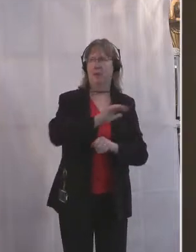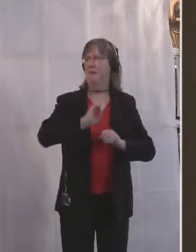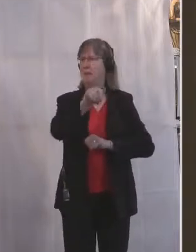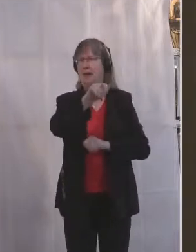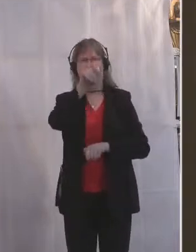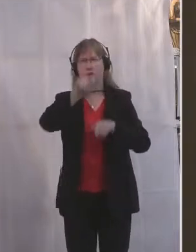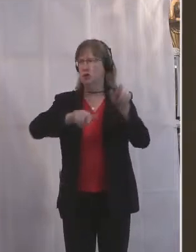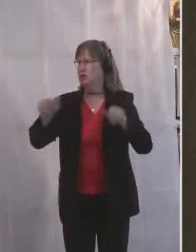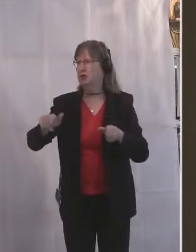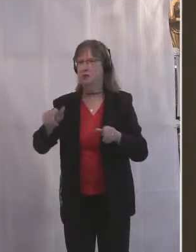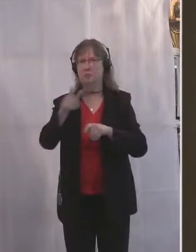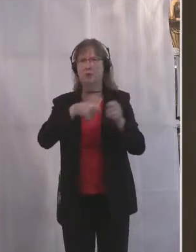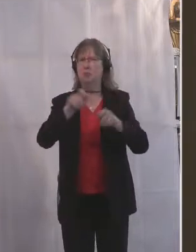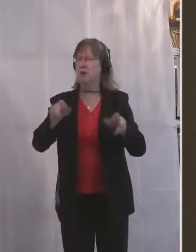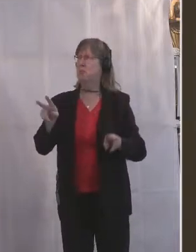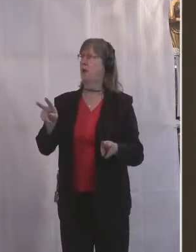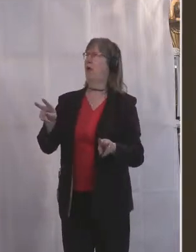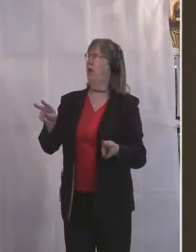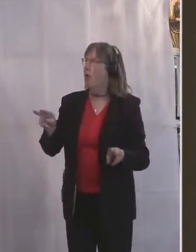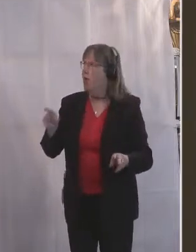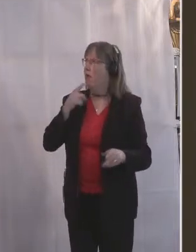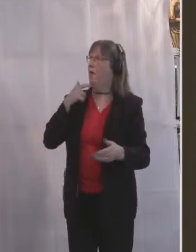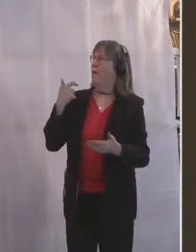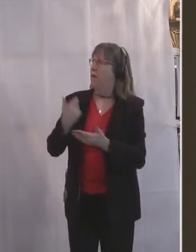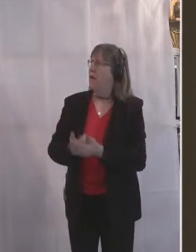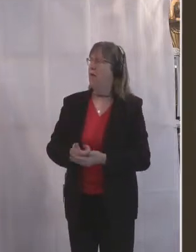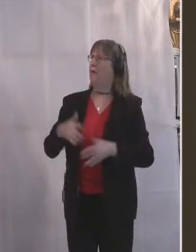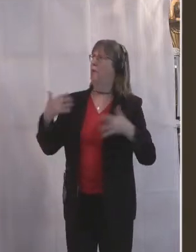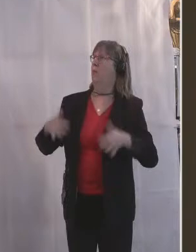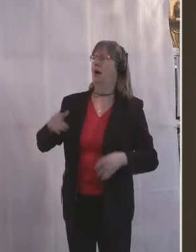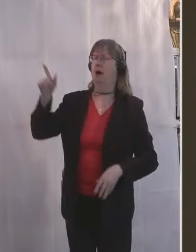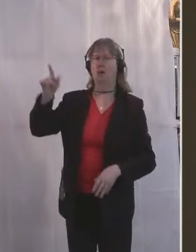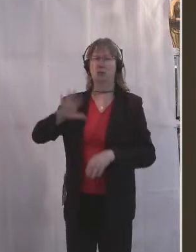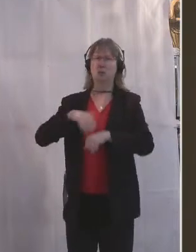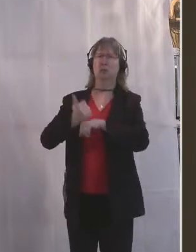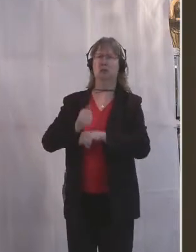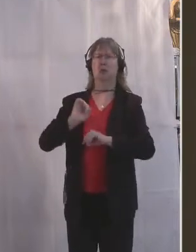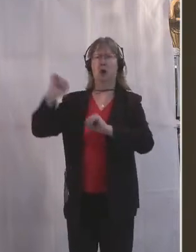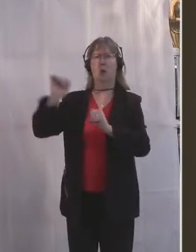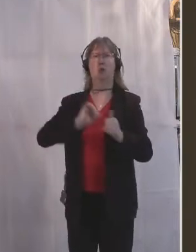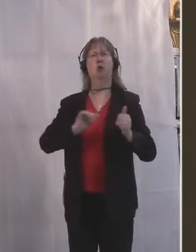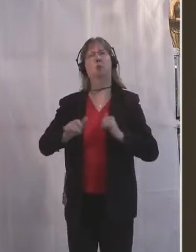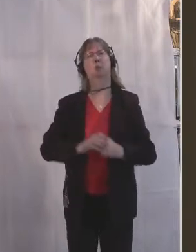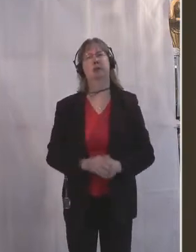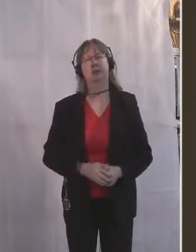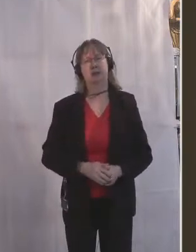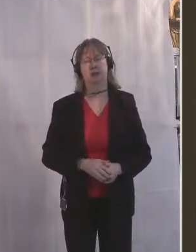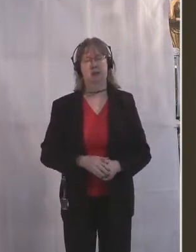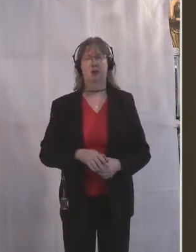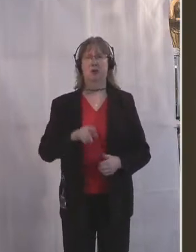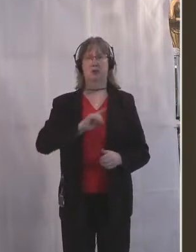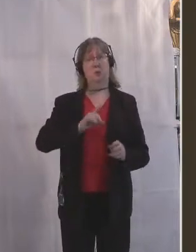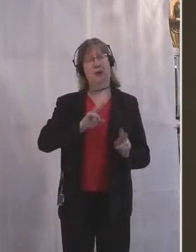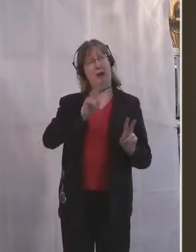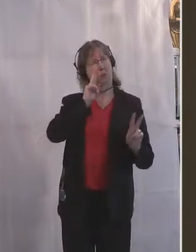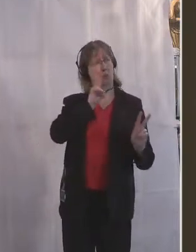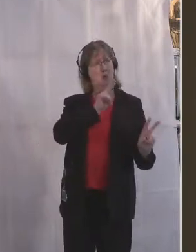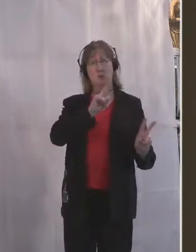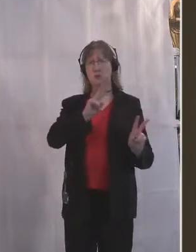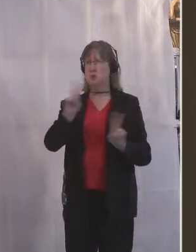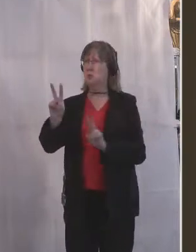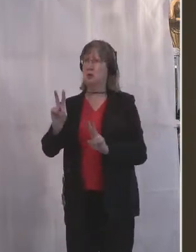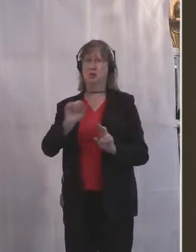providing points of inspiration for people in their community. So that is what one of my great joys is, watching their role in the